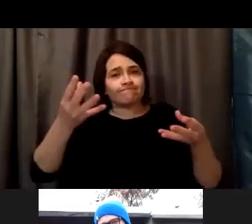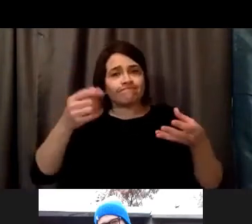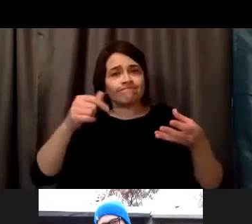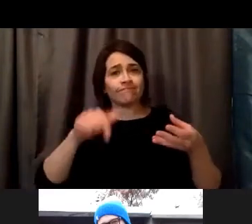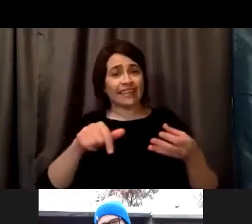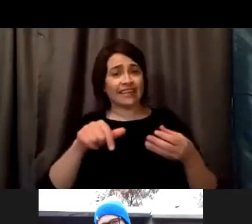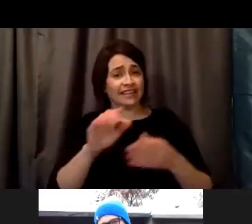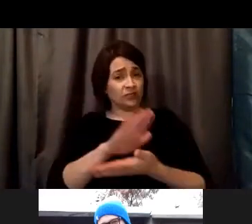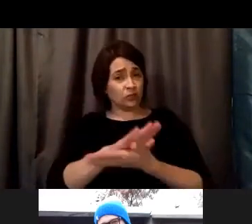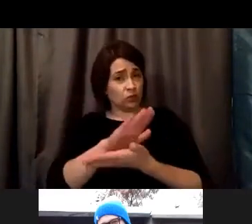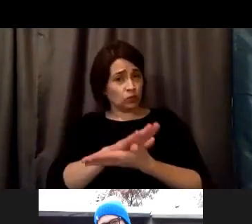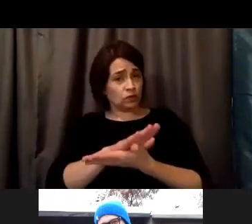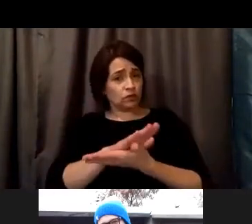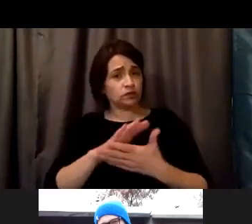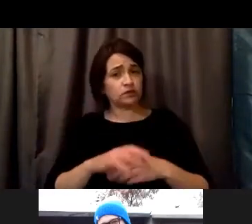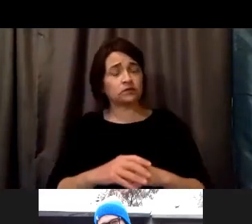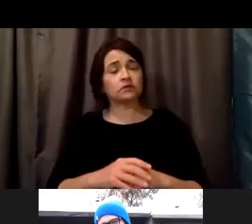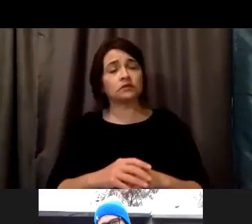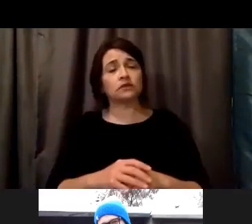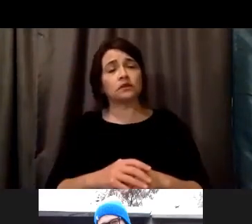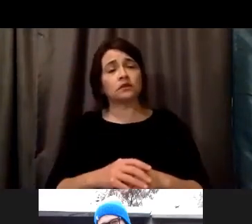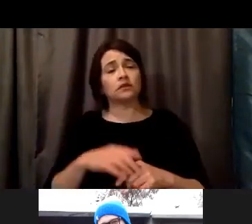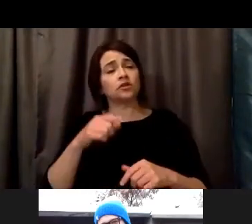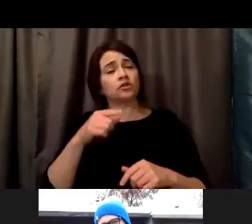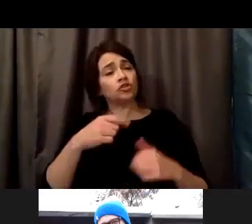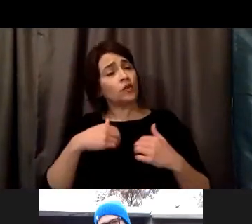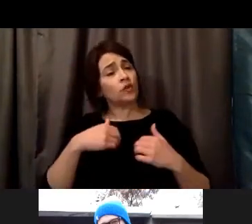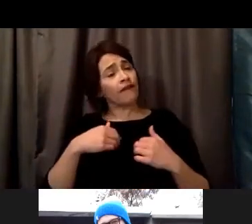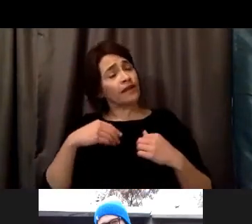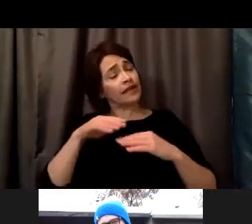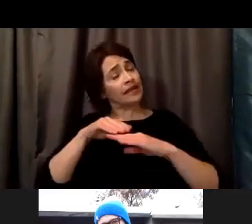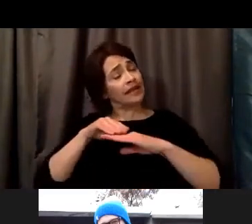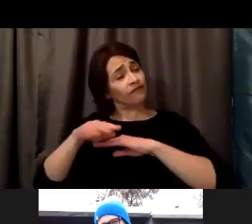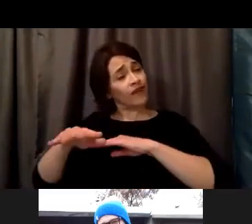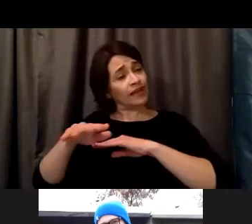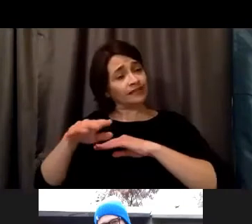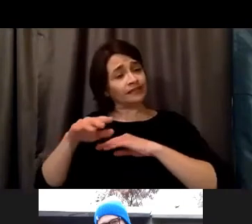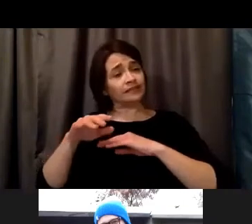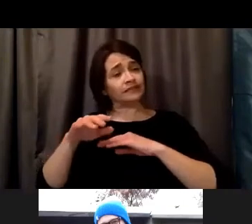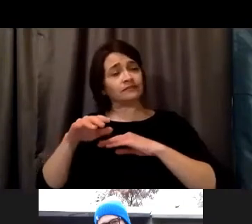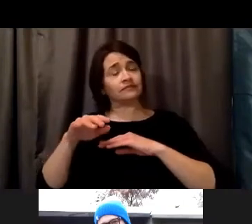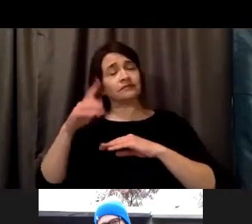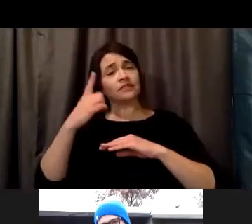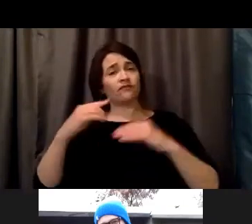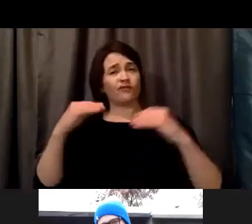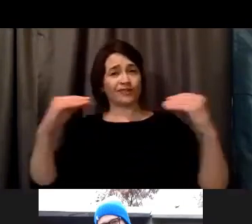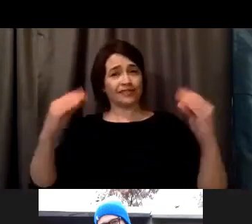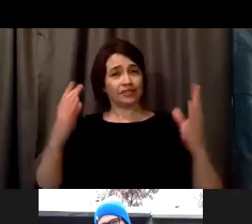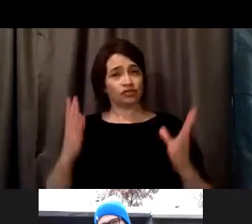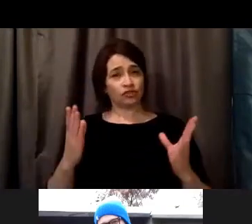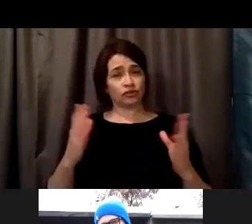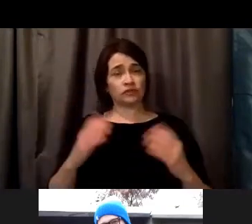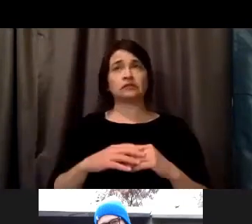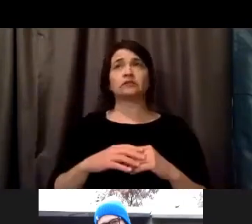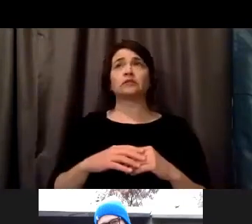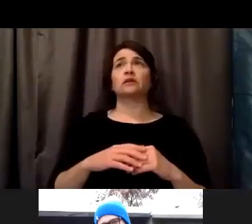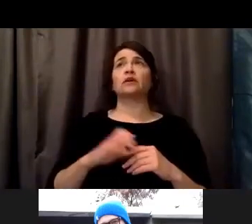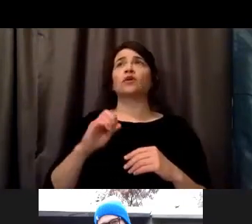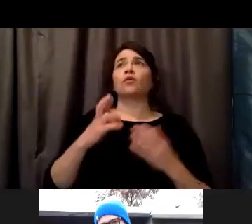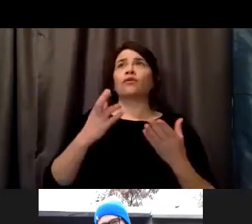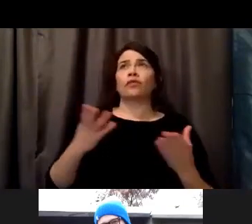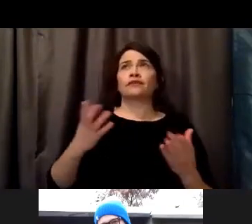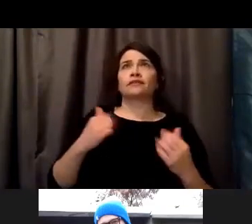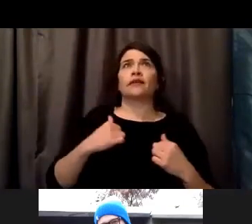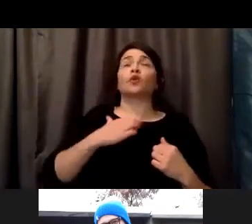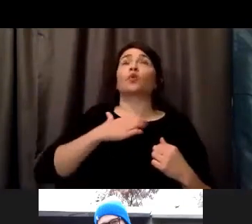wonder if you have words of advice for teachers, or things that you wish teachers were taking up in public schools